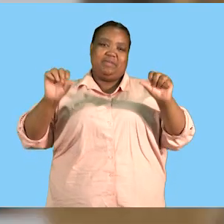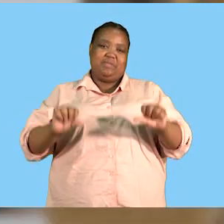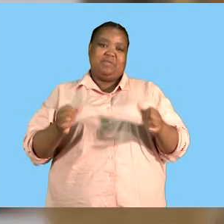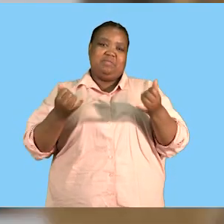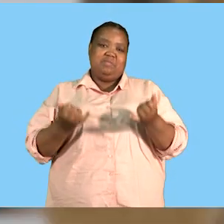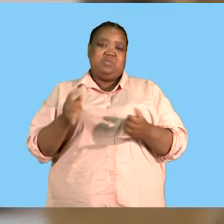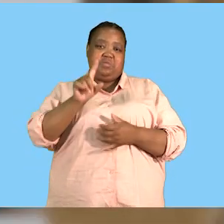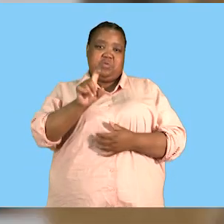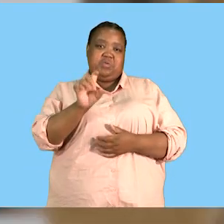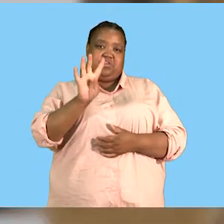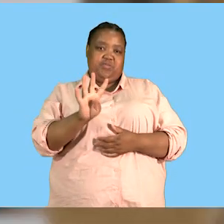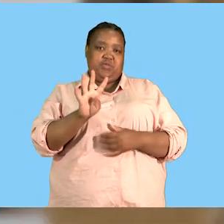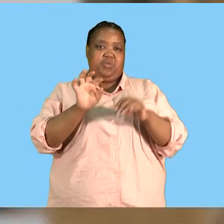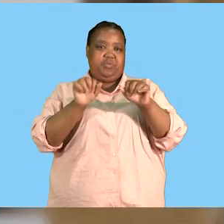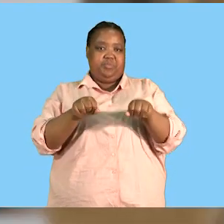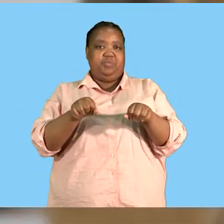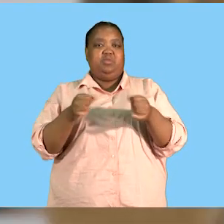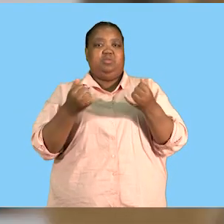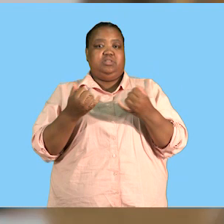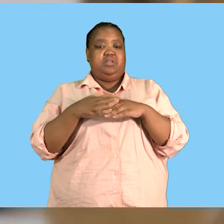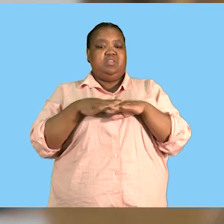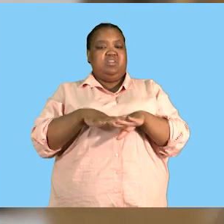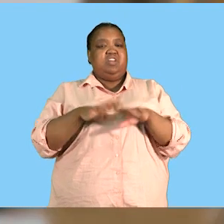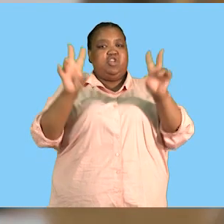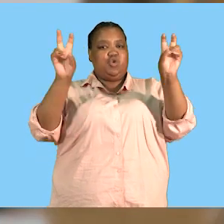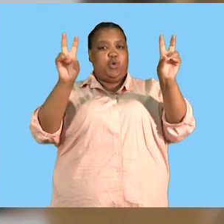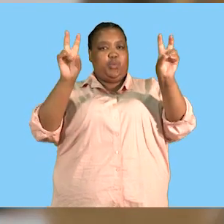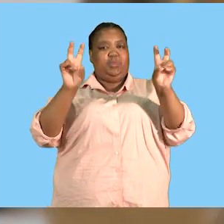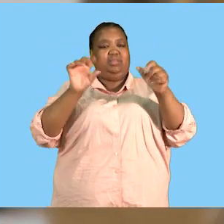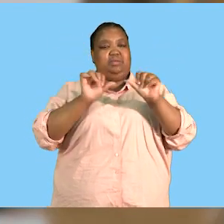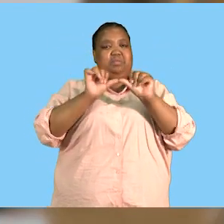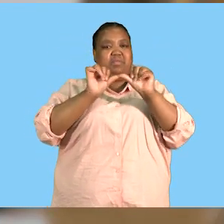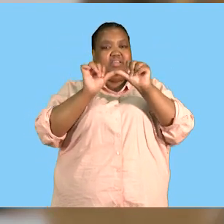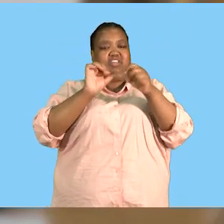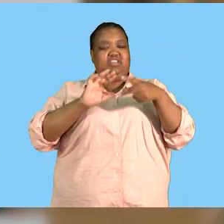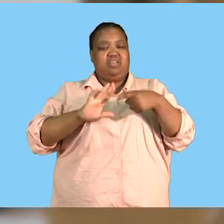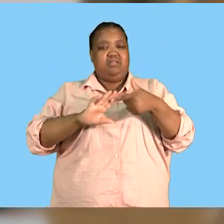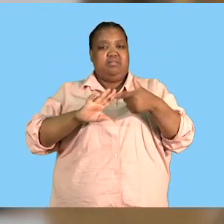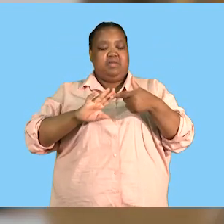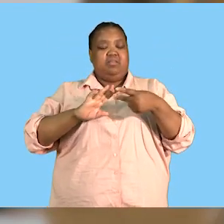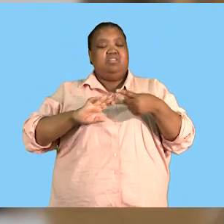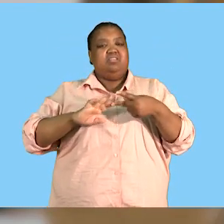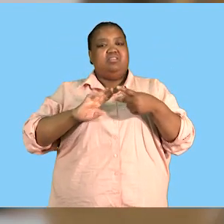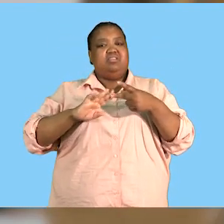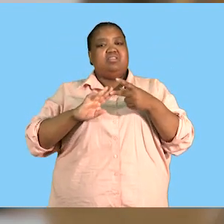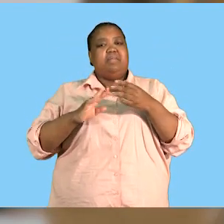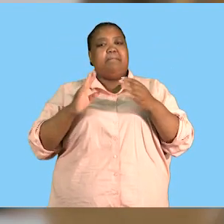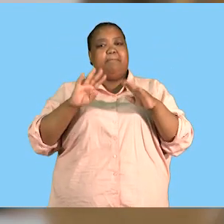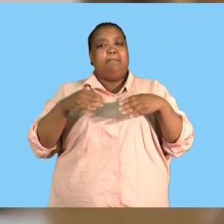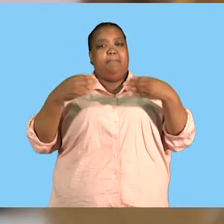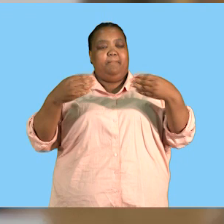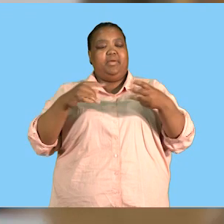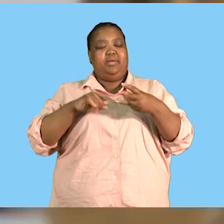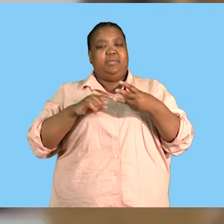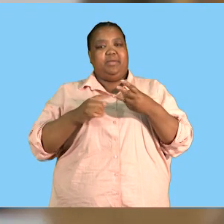Welcome back. Let's look at question 4, which will be integrated topics between measurements, maps and scale, and a